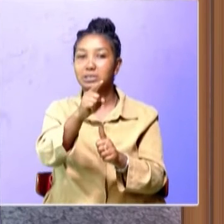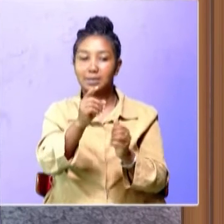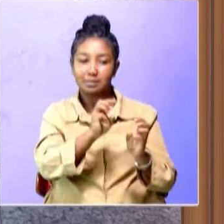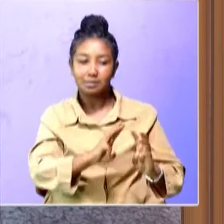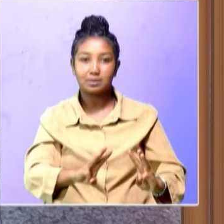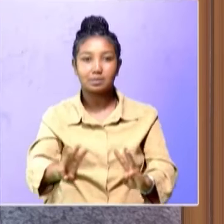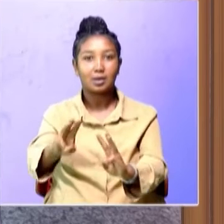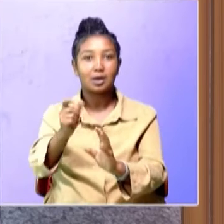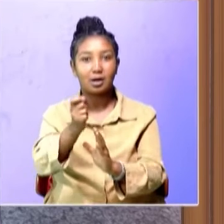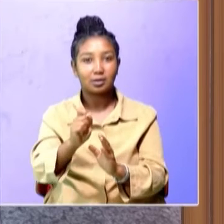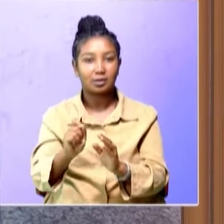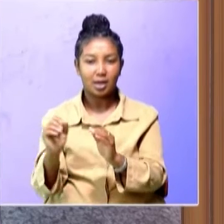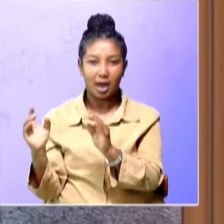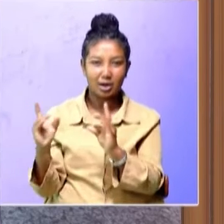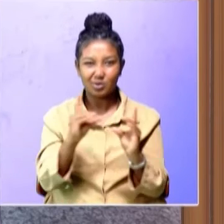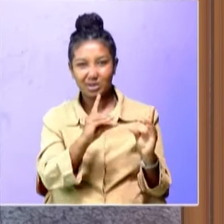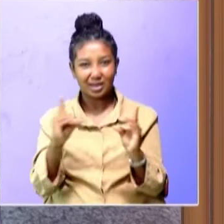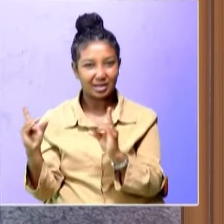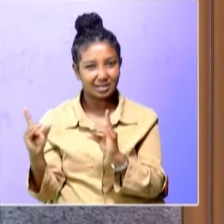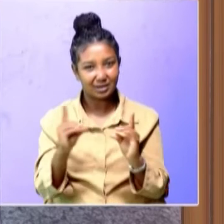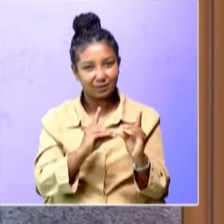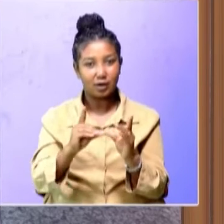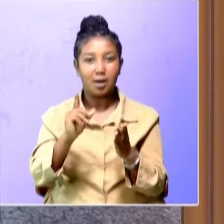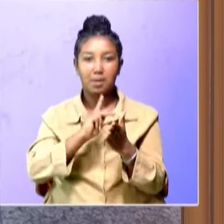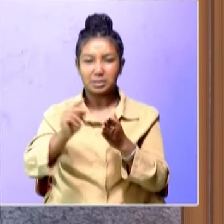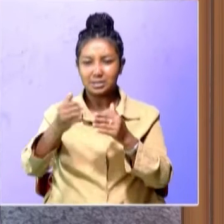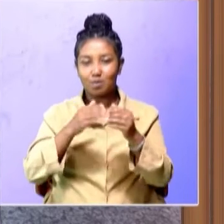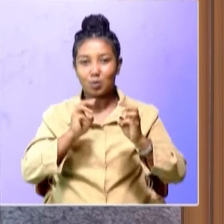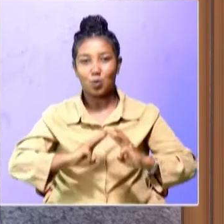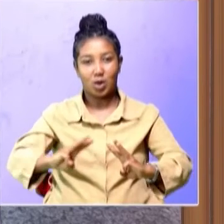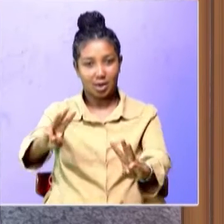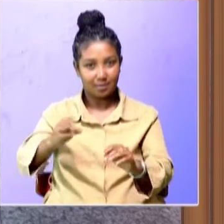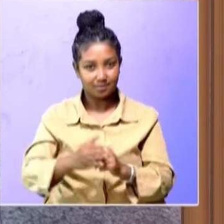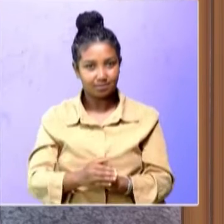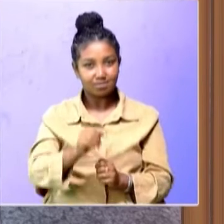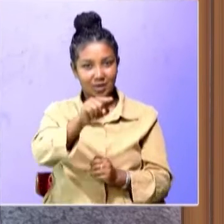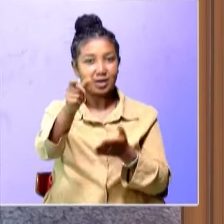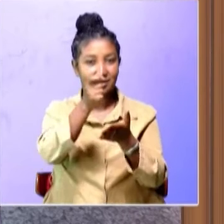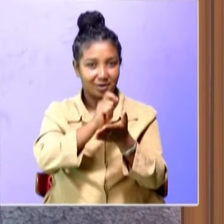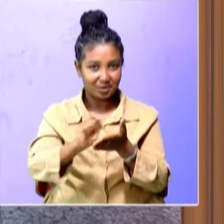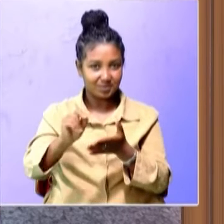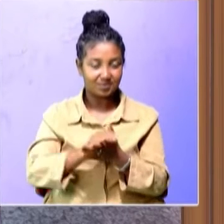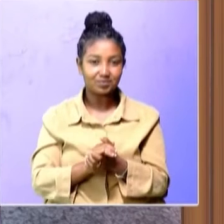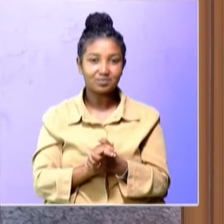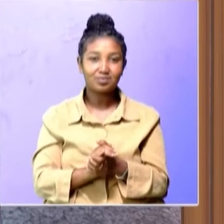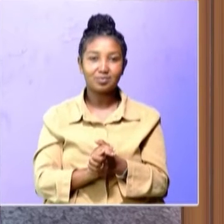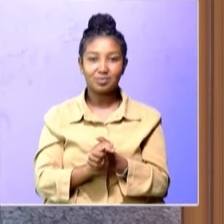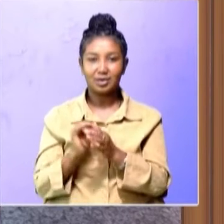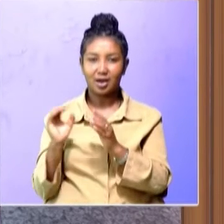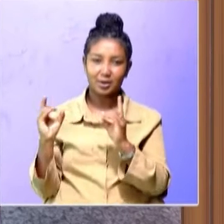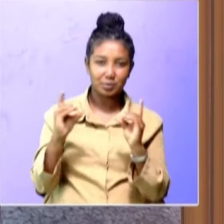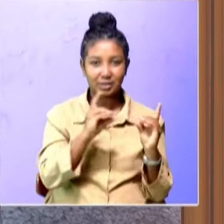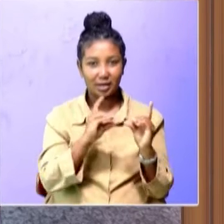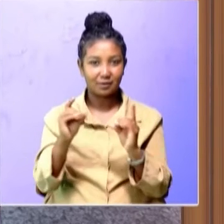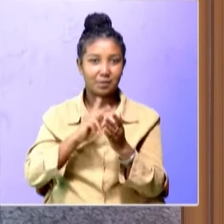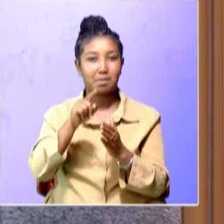techniques of writing argumentative paragraph in a very simple way so you can write argumentative